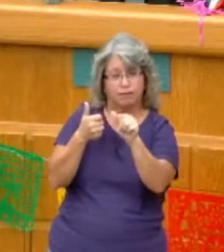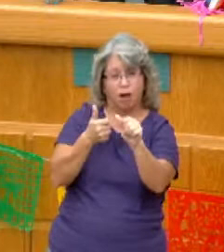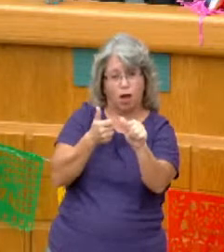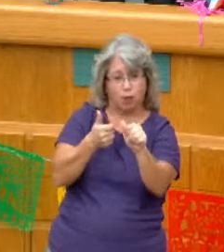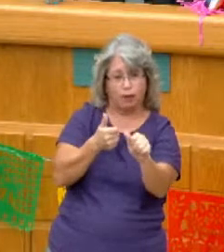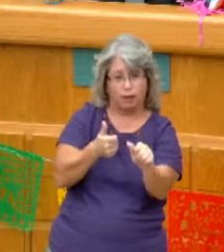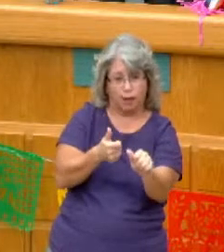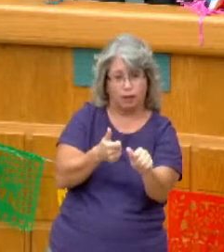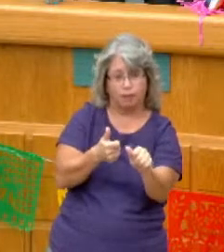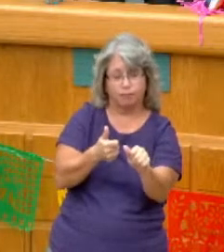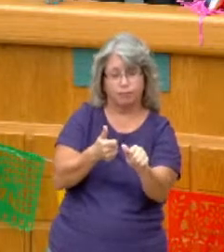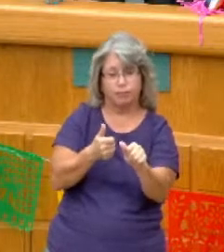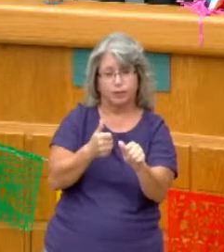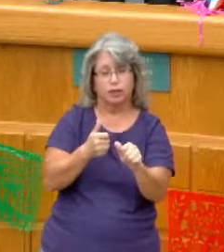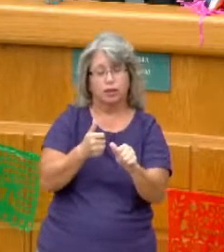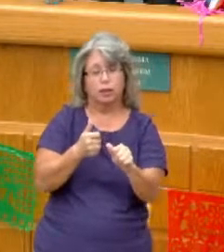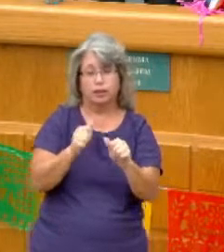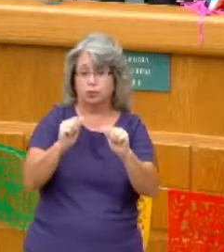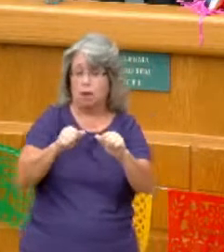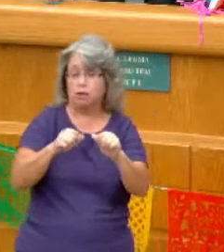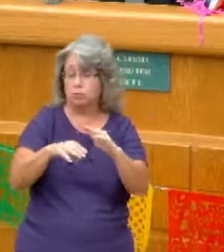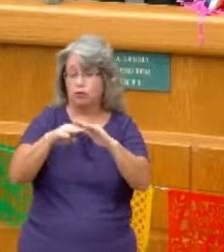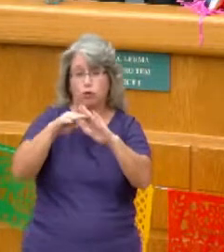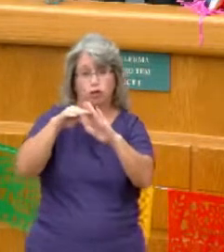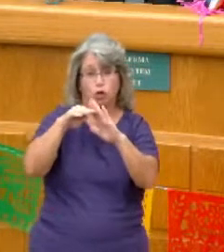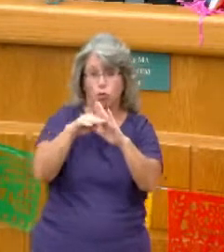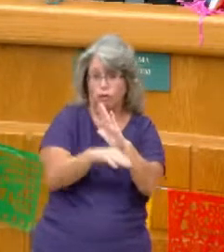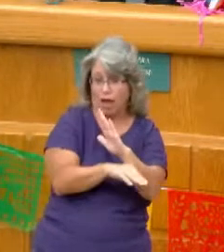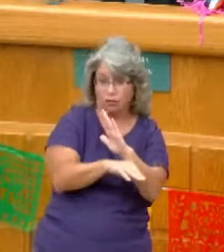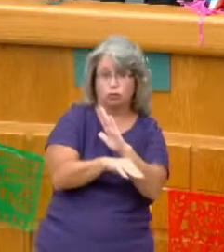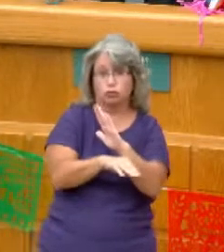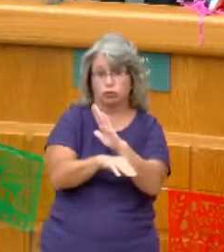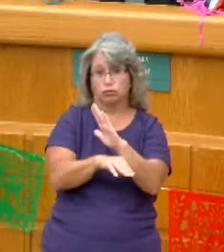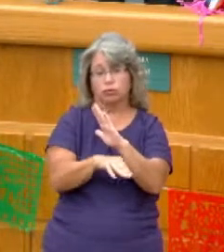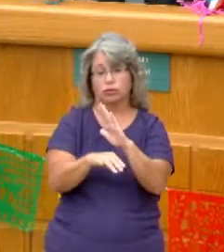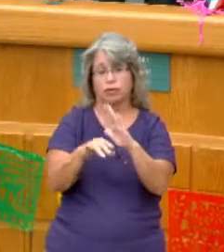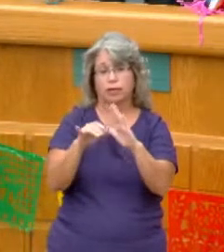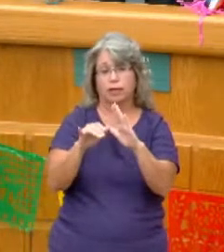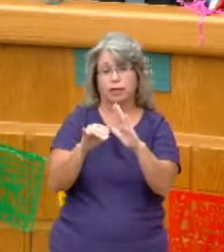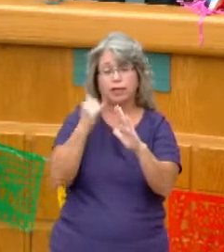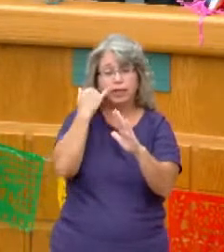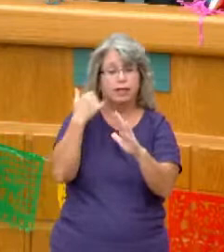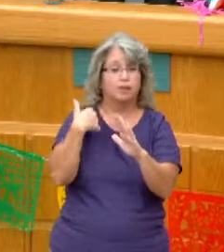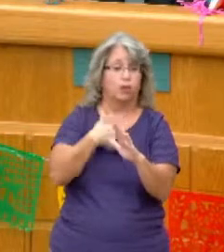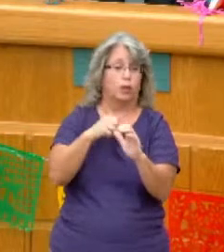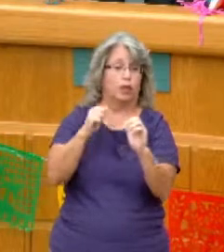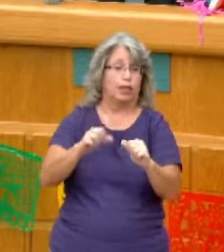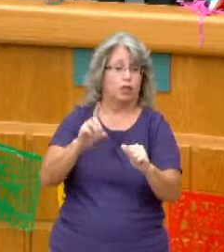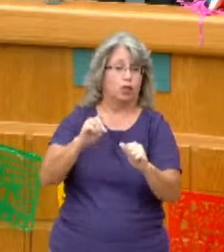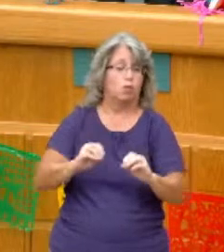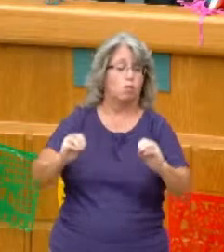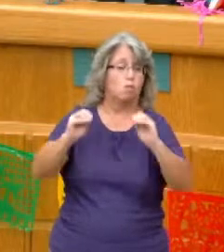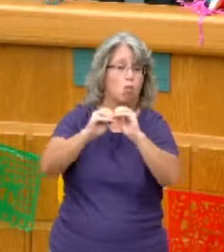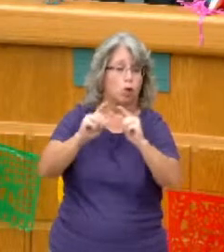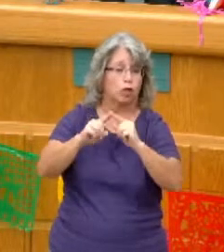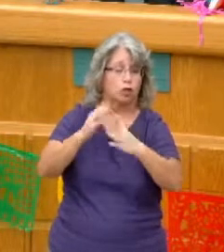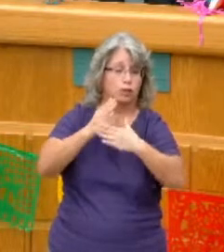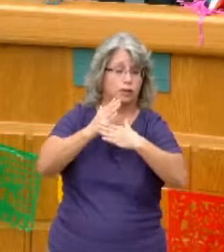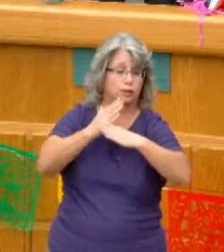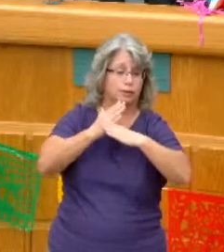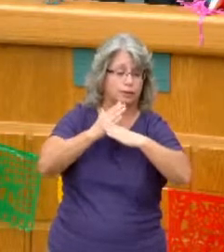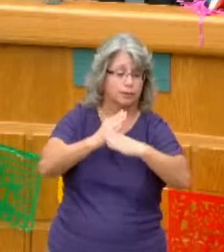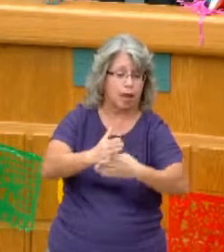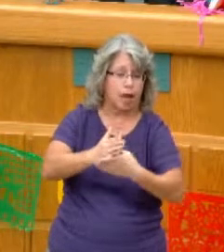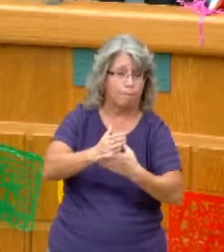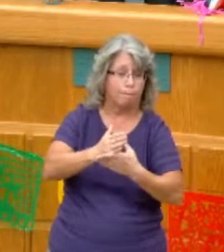It's possible for this to drop down even faster. That would be if we do more to stop the transmission of COVID. It's also possible